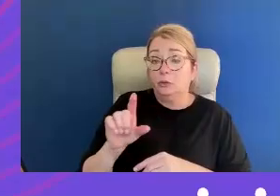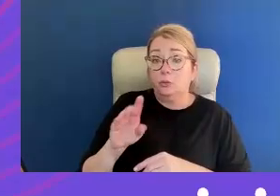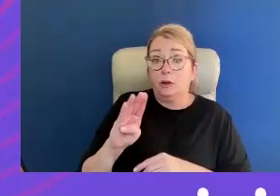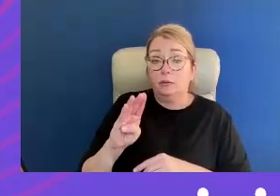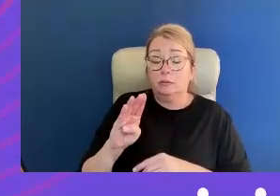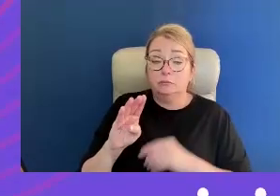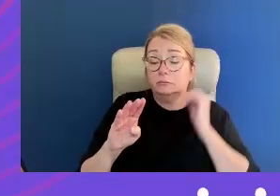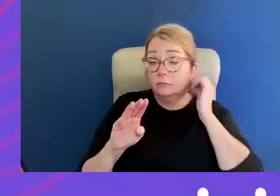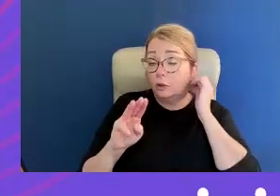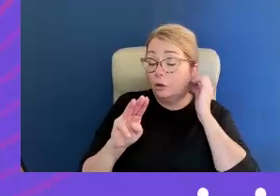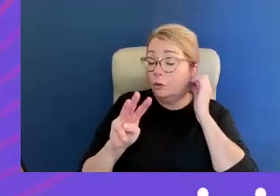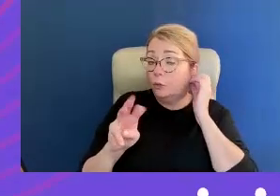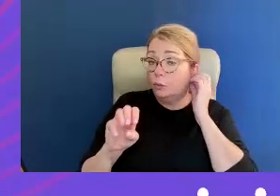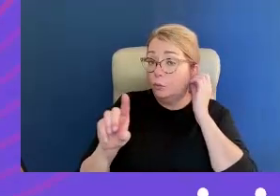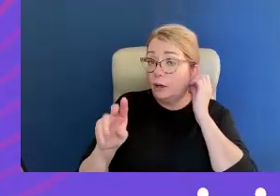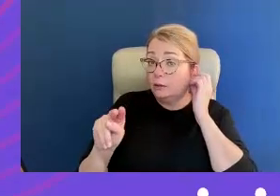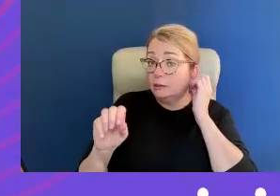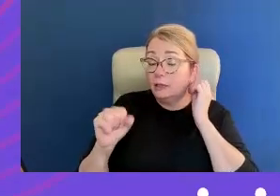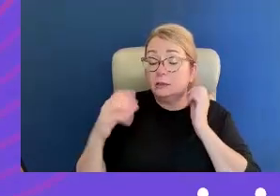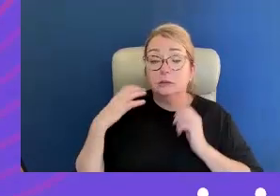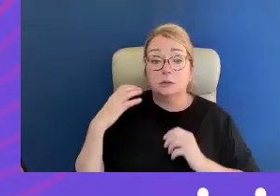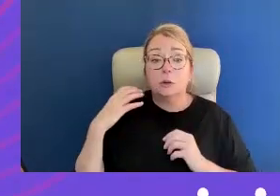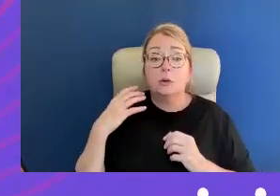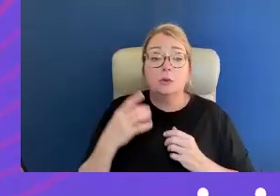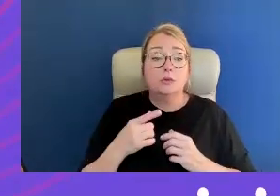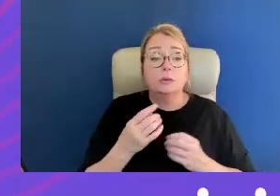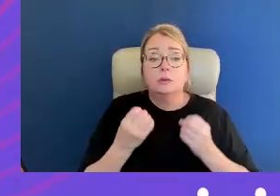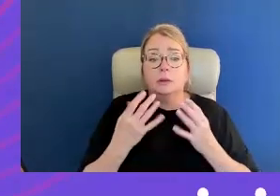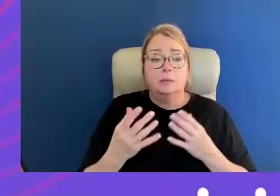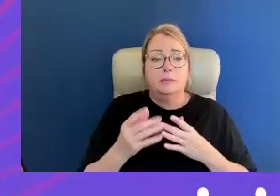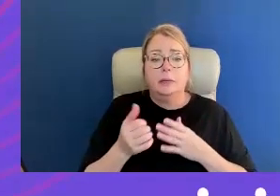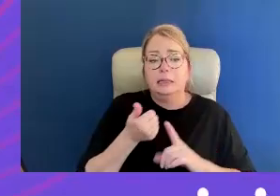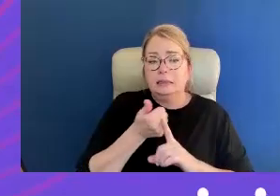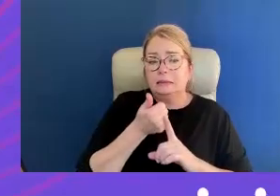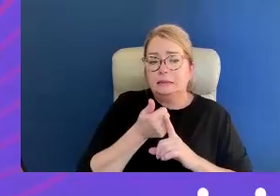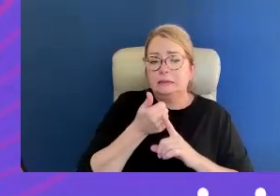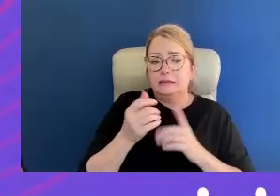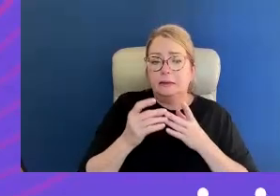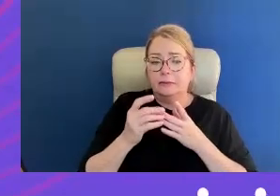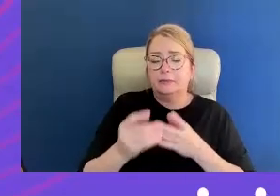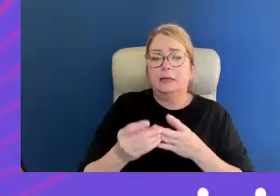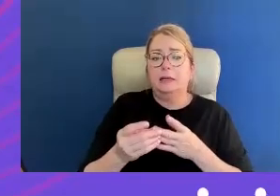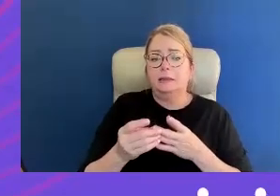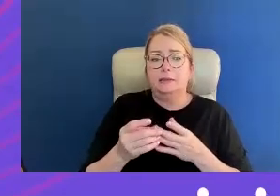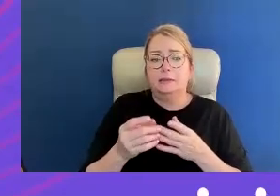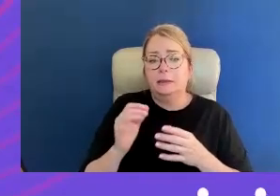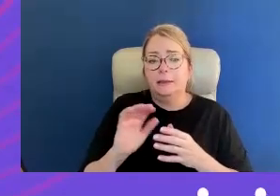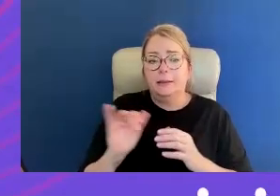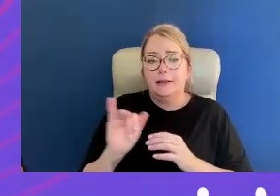additional self-care resources. So there's a wide variety of these self-guided wellness tools, like an online